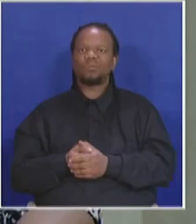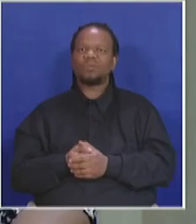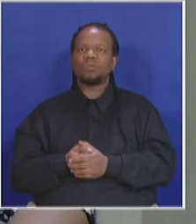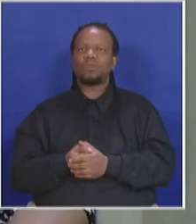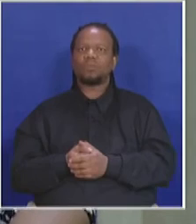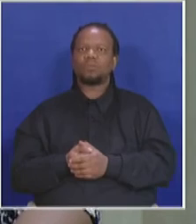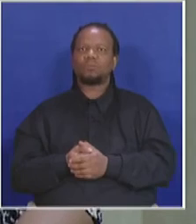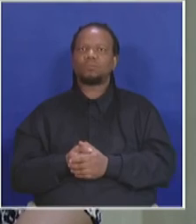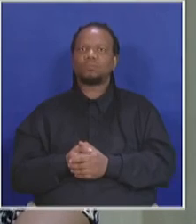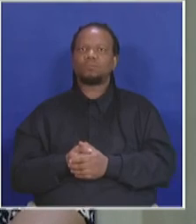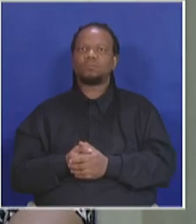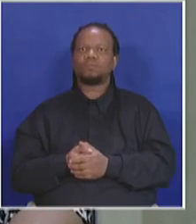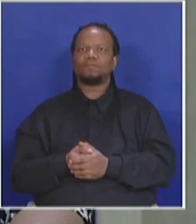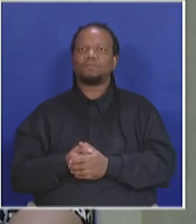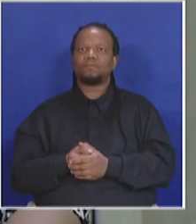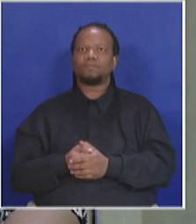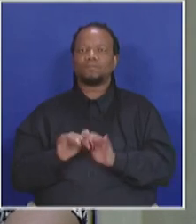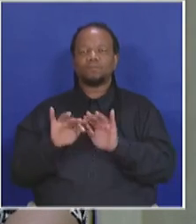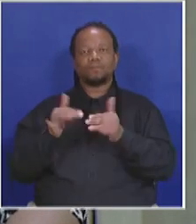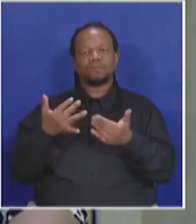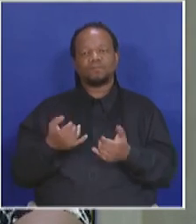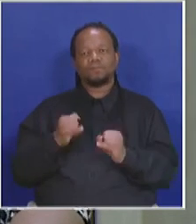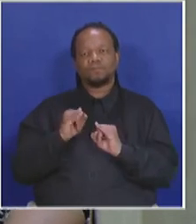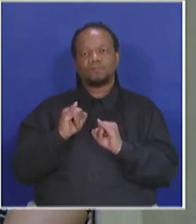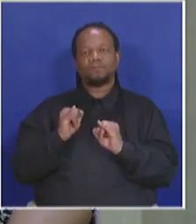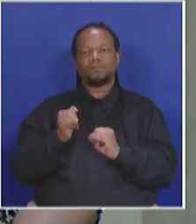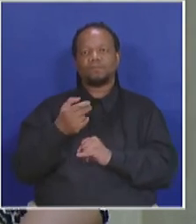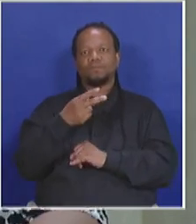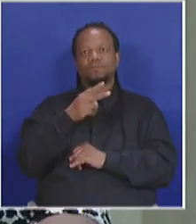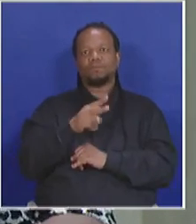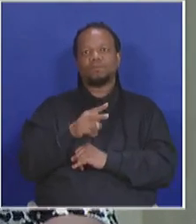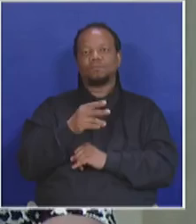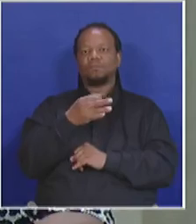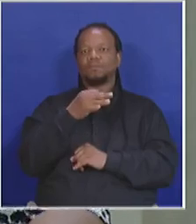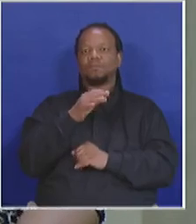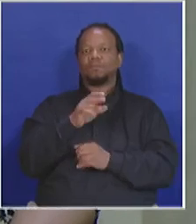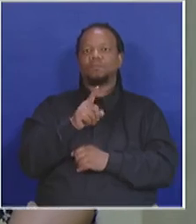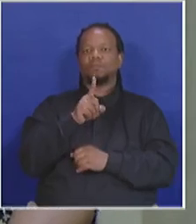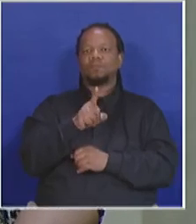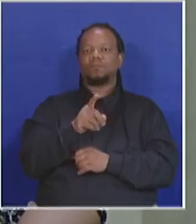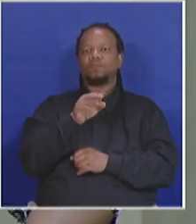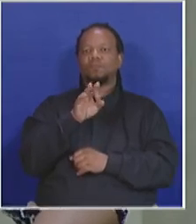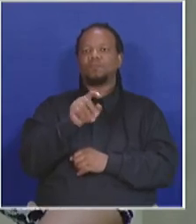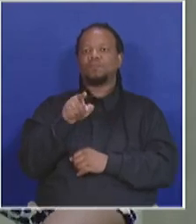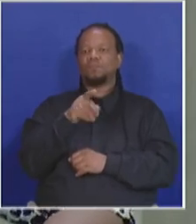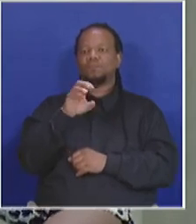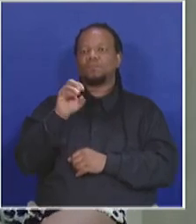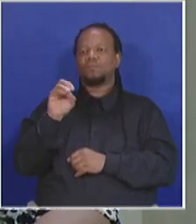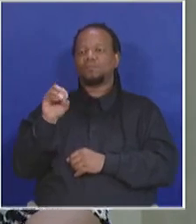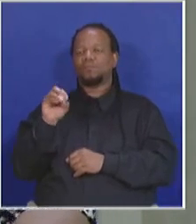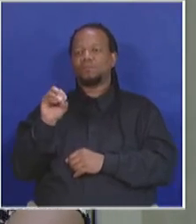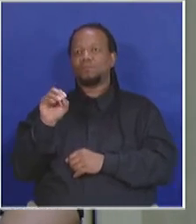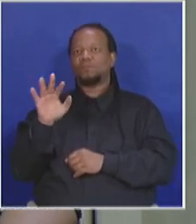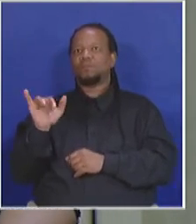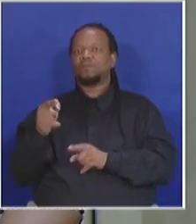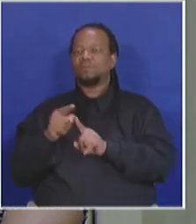that would have 200, in fact, about 13,000 ships coming to our ports and all of them flying